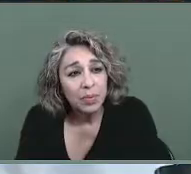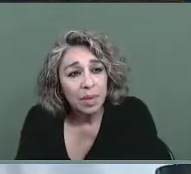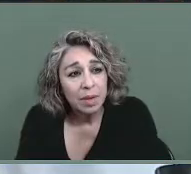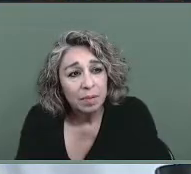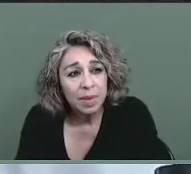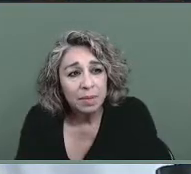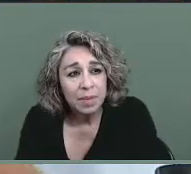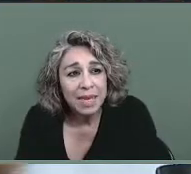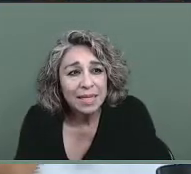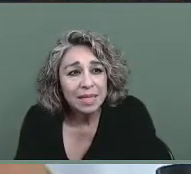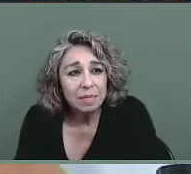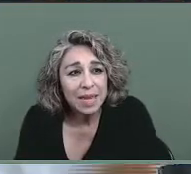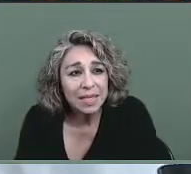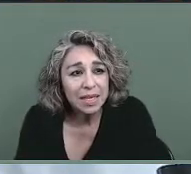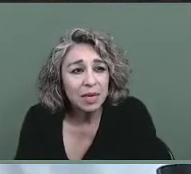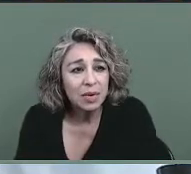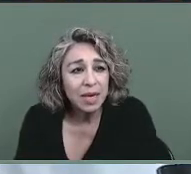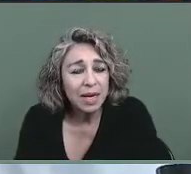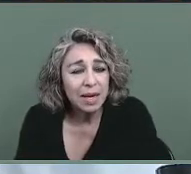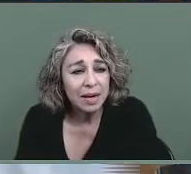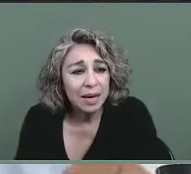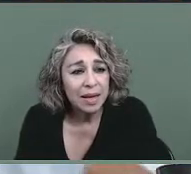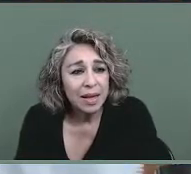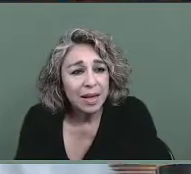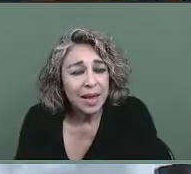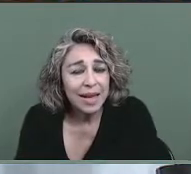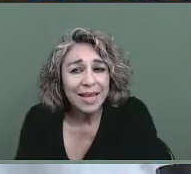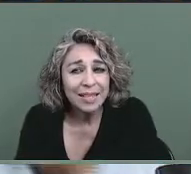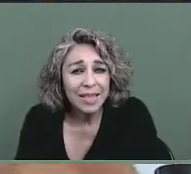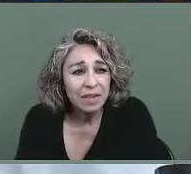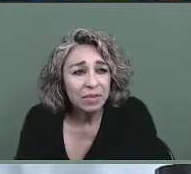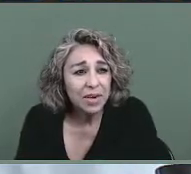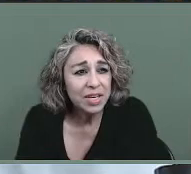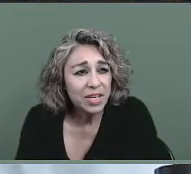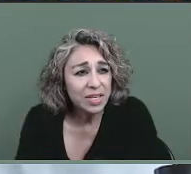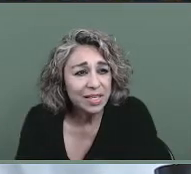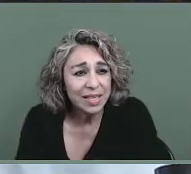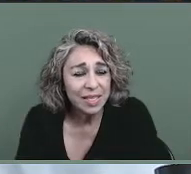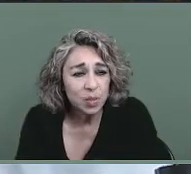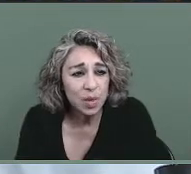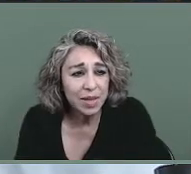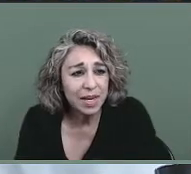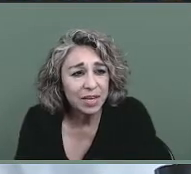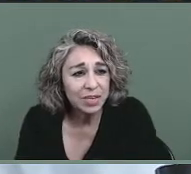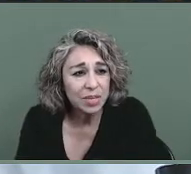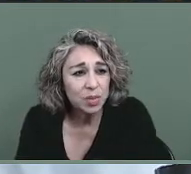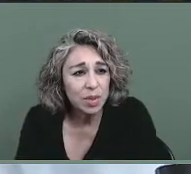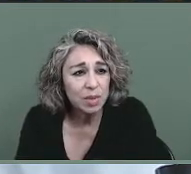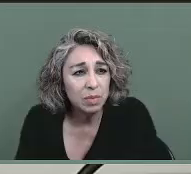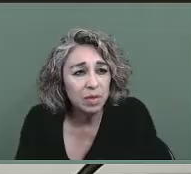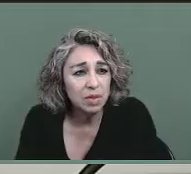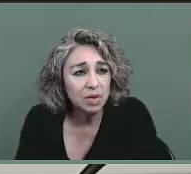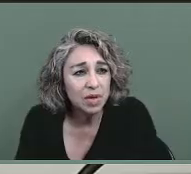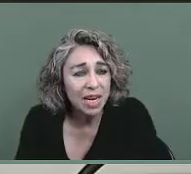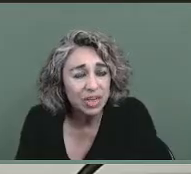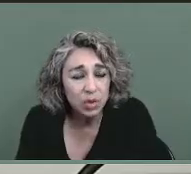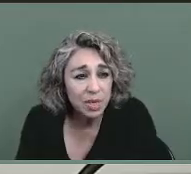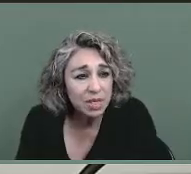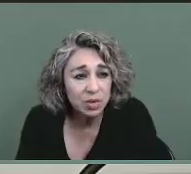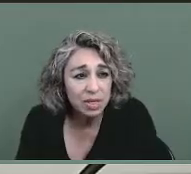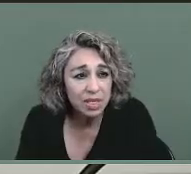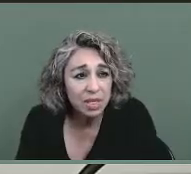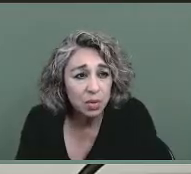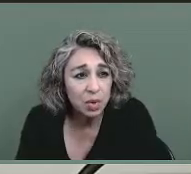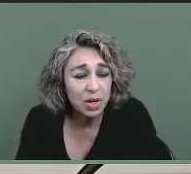but because in Mexico it's it has a lot of riches it's one of the countries with the most natural